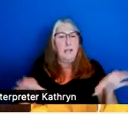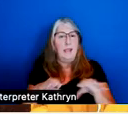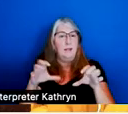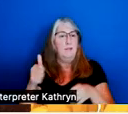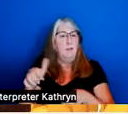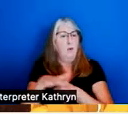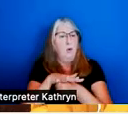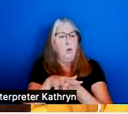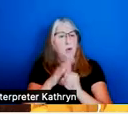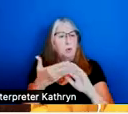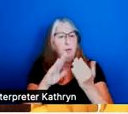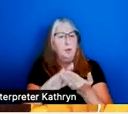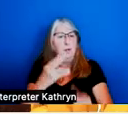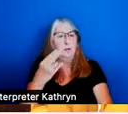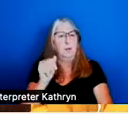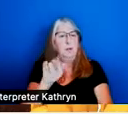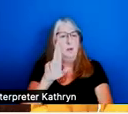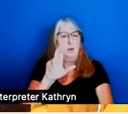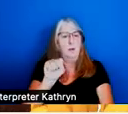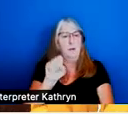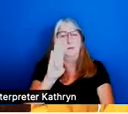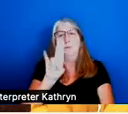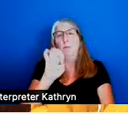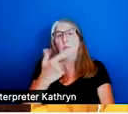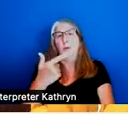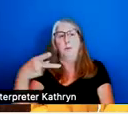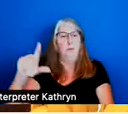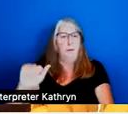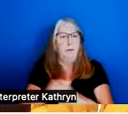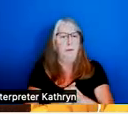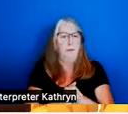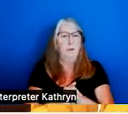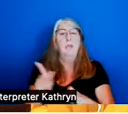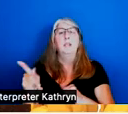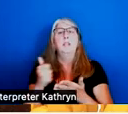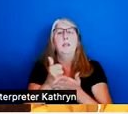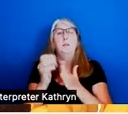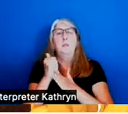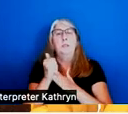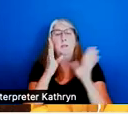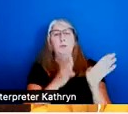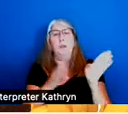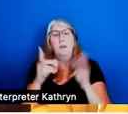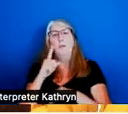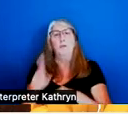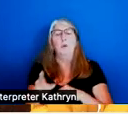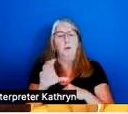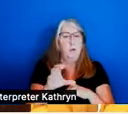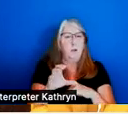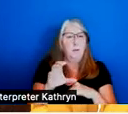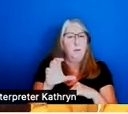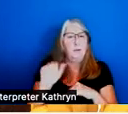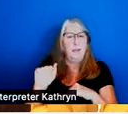in her local community in Harrisburg, Pennsylvania, co-leading the Strategies for Community Action Committee of the